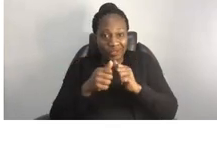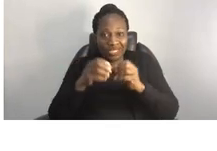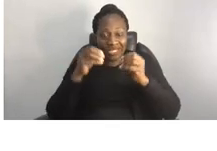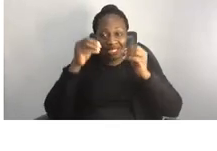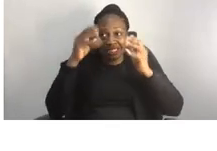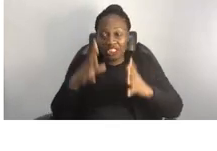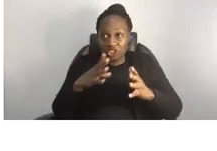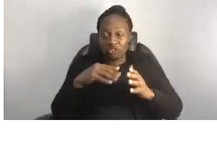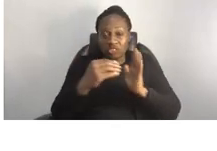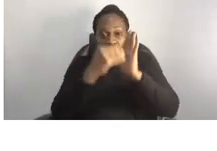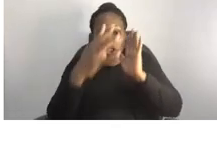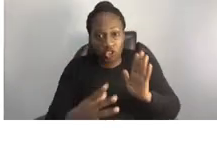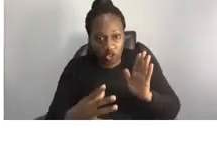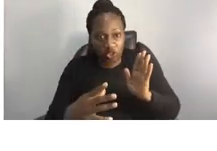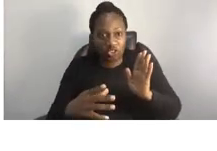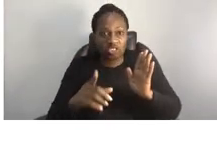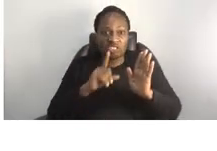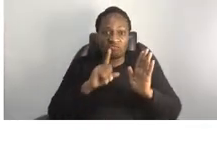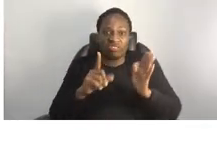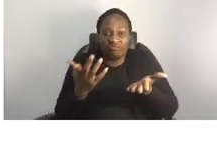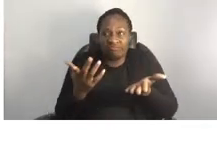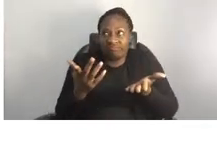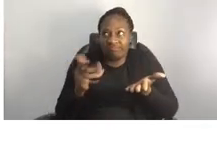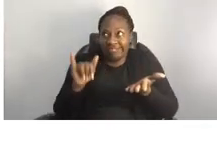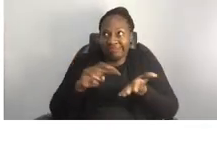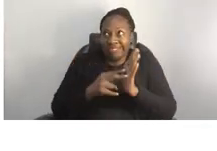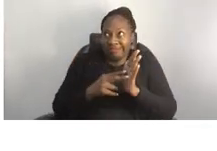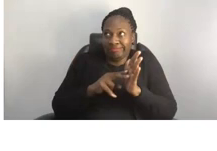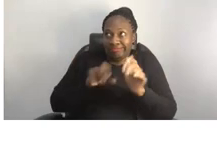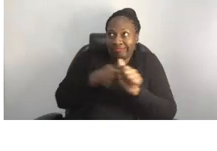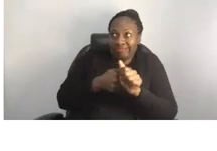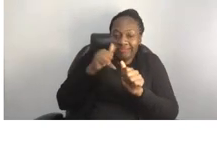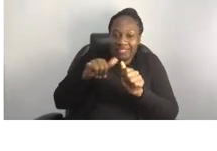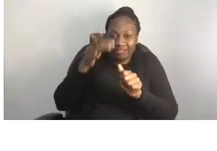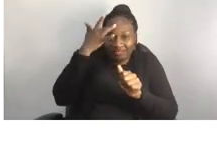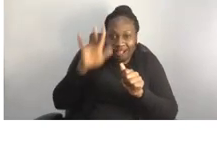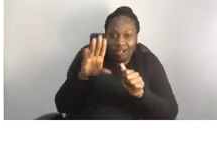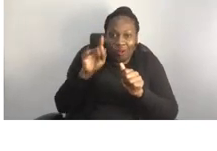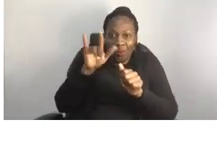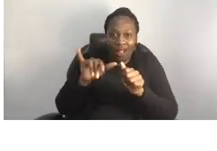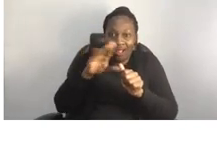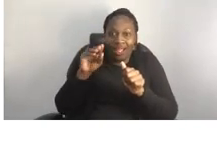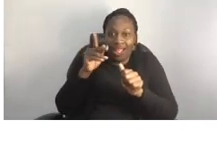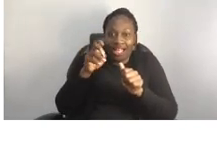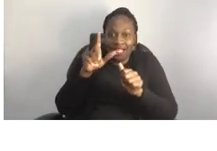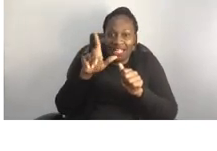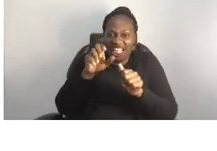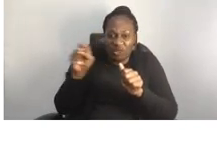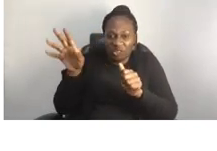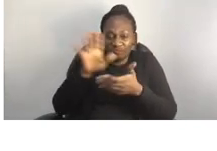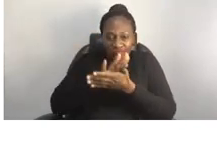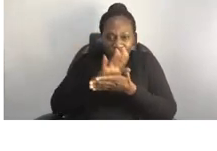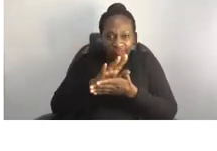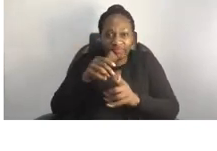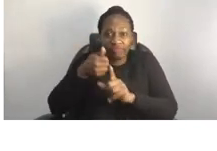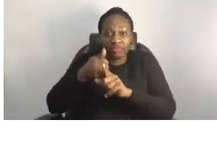coined disposable by scholars Wiley and Hilton. So I think you really hit on that in those example definitions. And I think Wiley